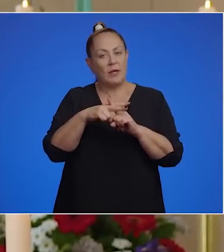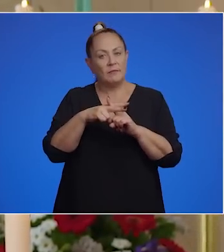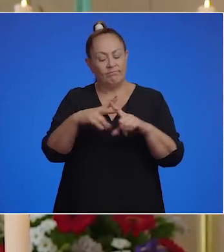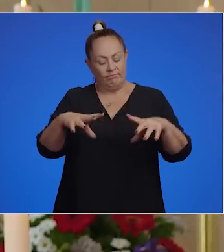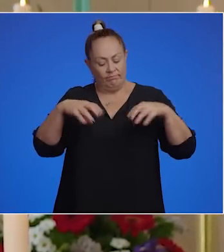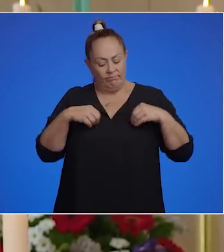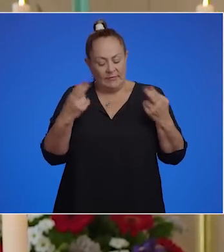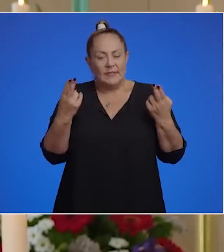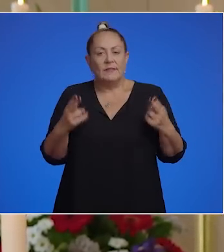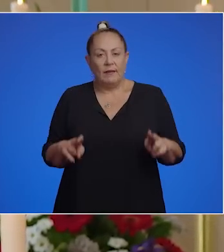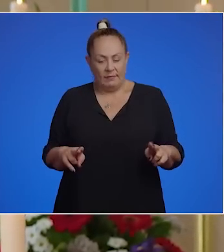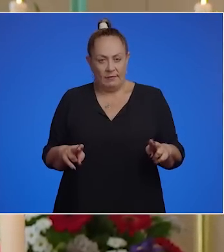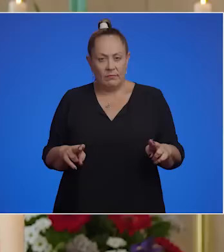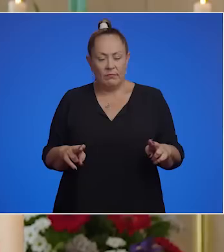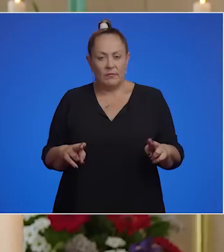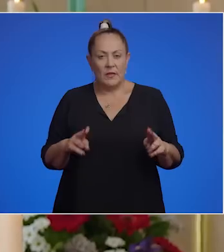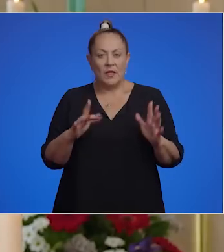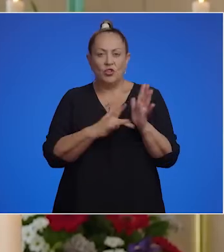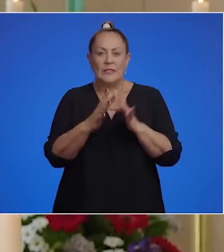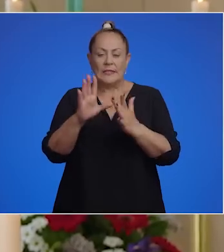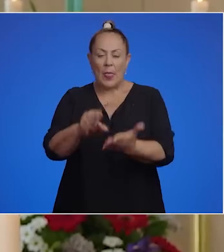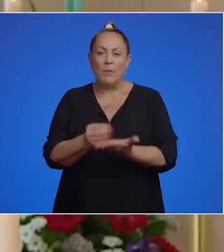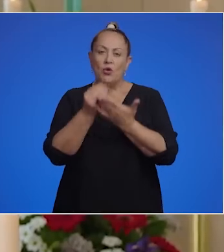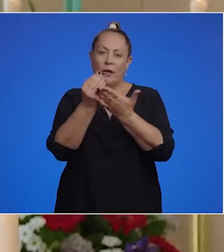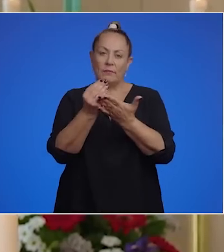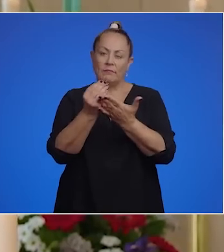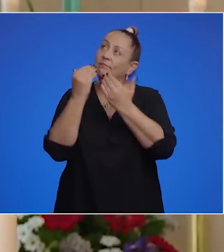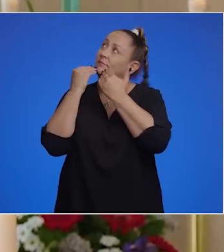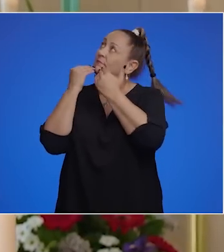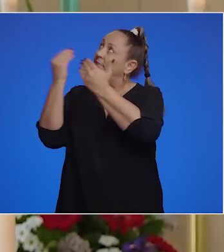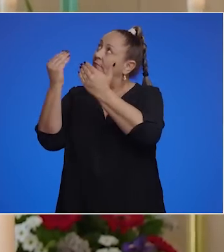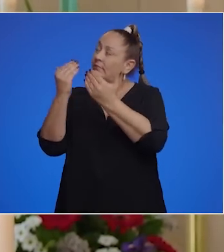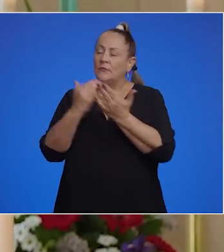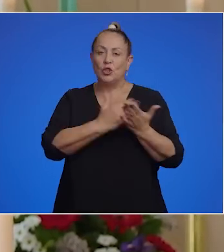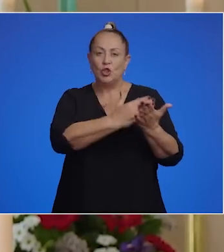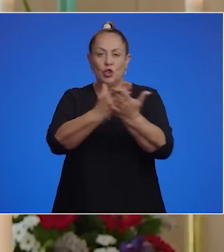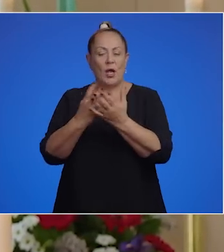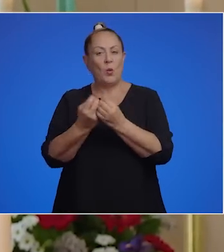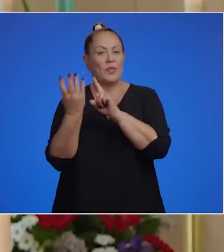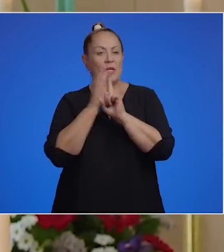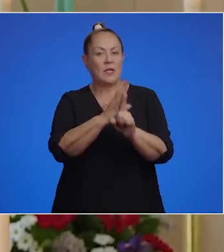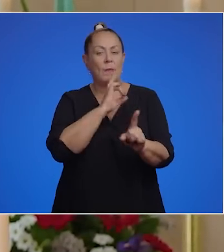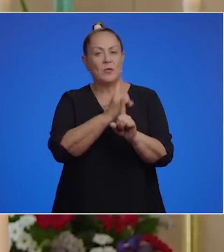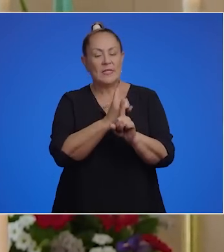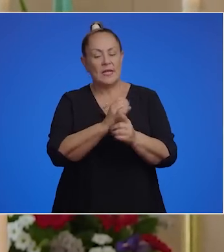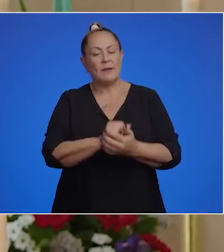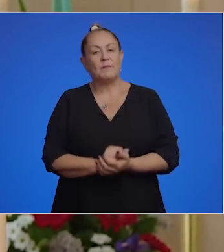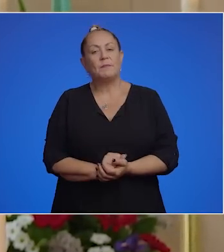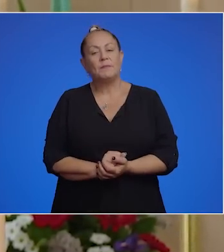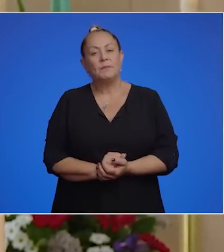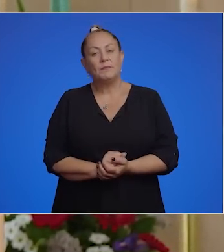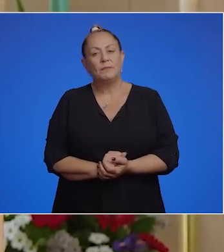betrayed and entered willingly into his passion, he took bread and, giving thanks, broke it and gave it to his disciples,